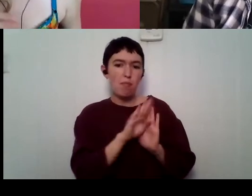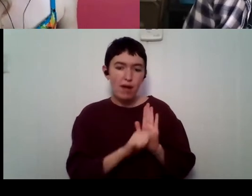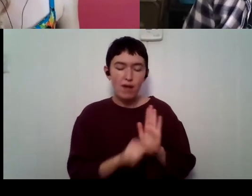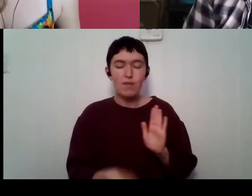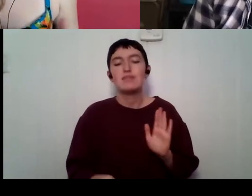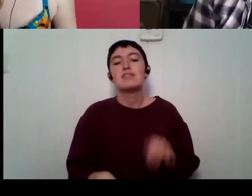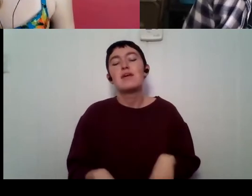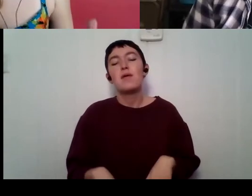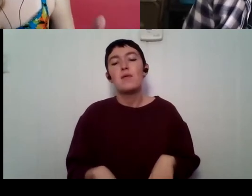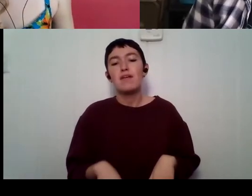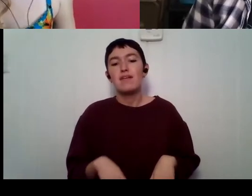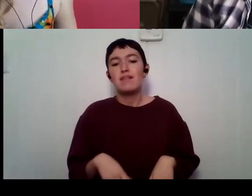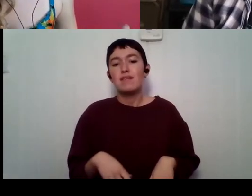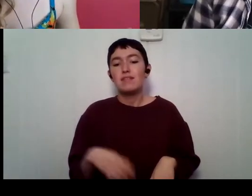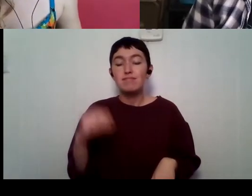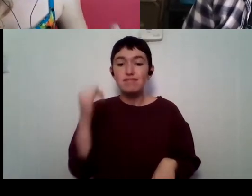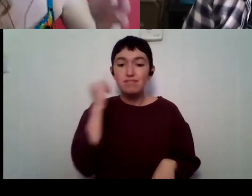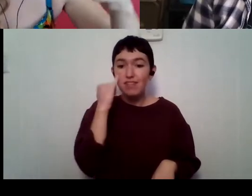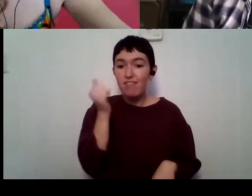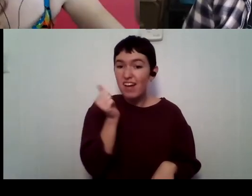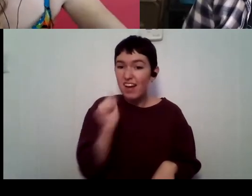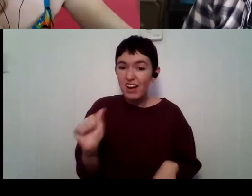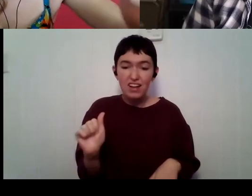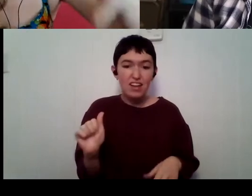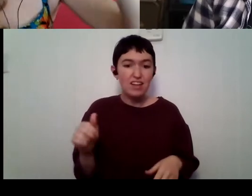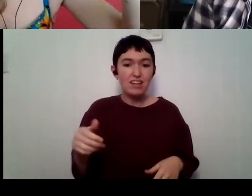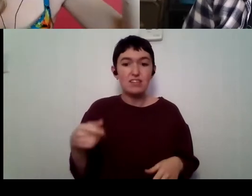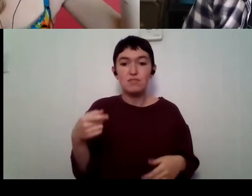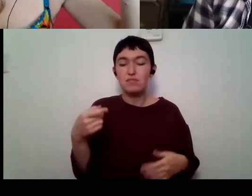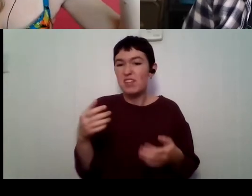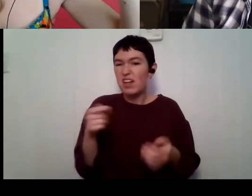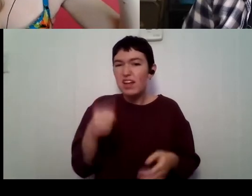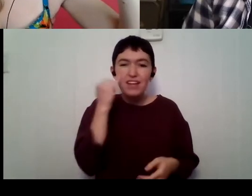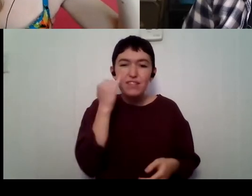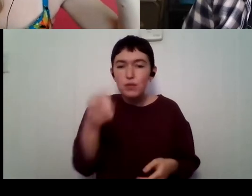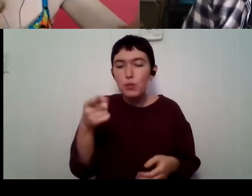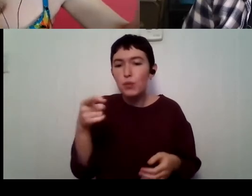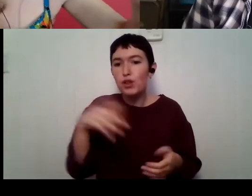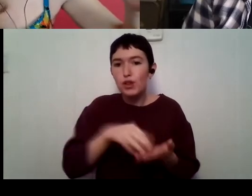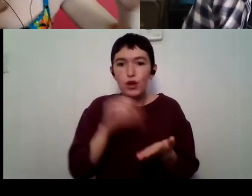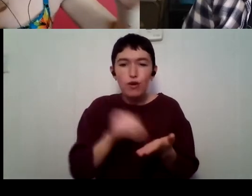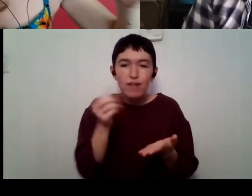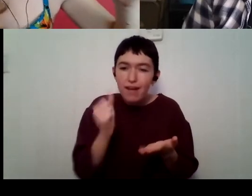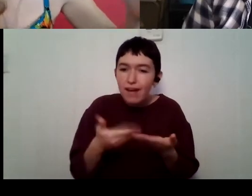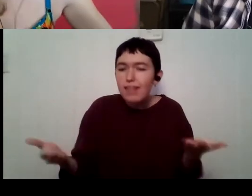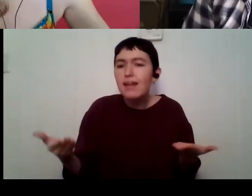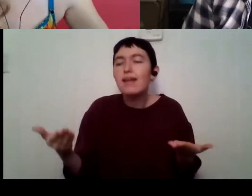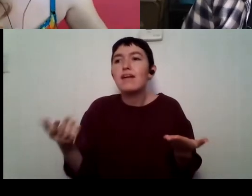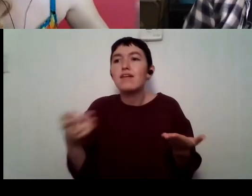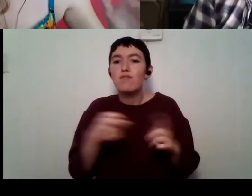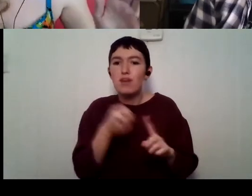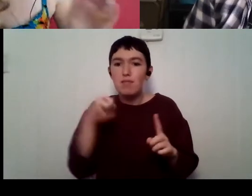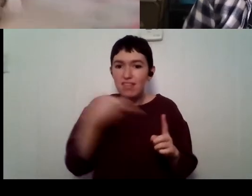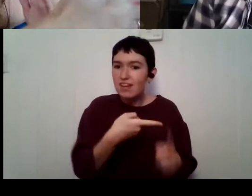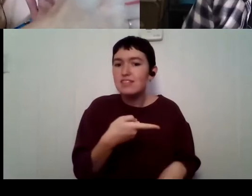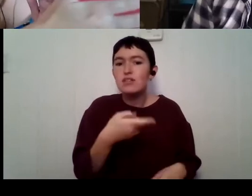So if anything can be a lesson from this particular time with you is there's no right way of doing